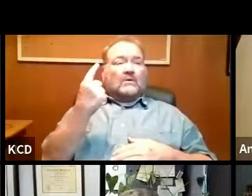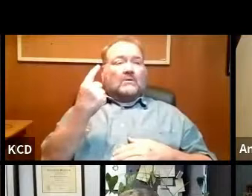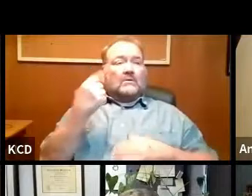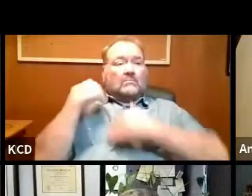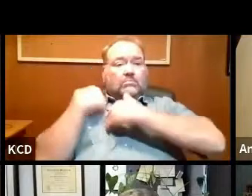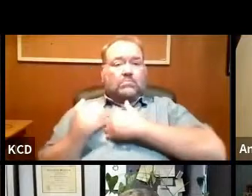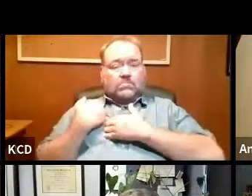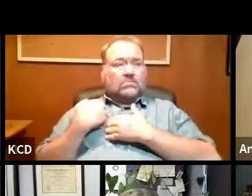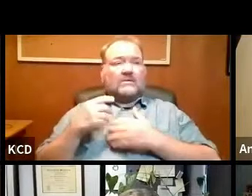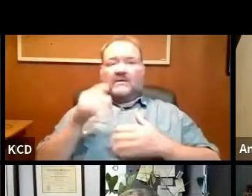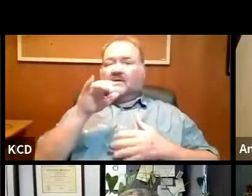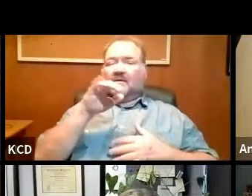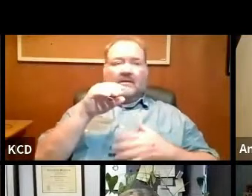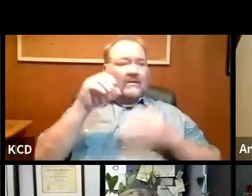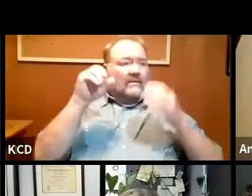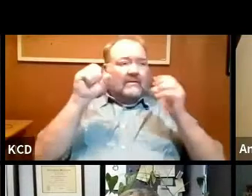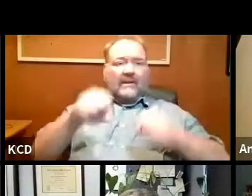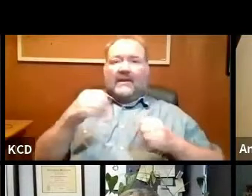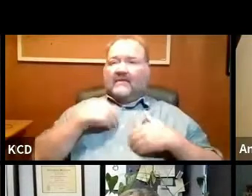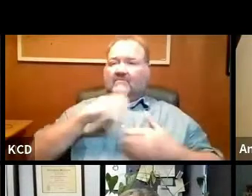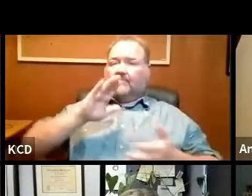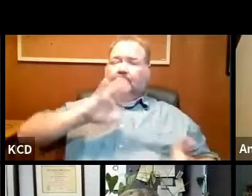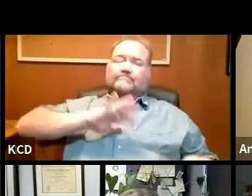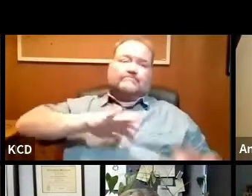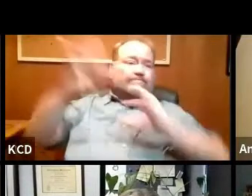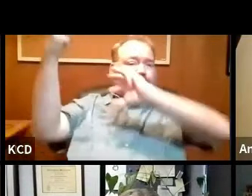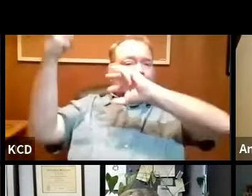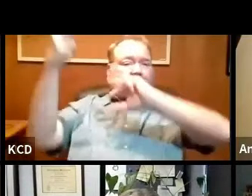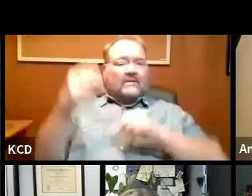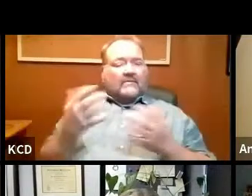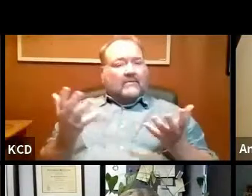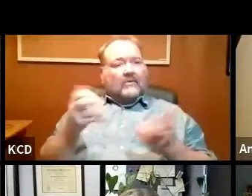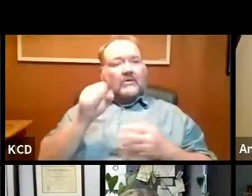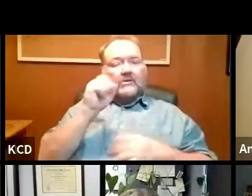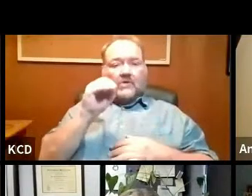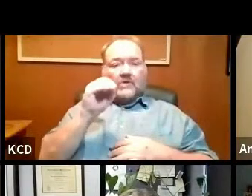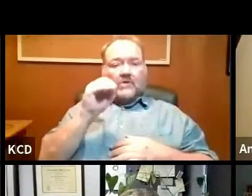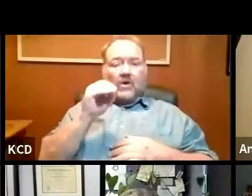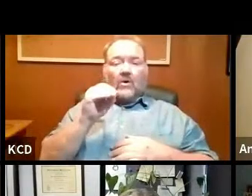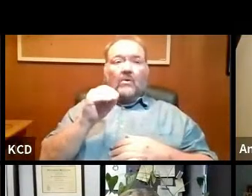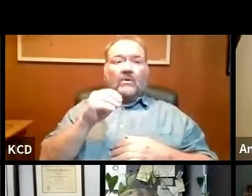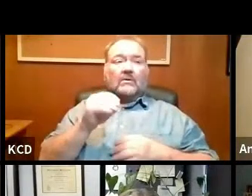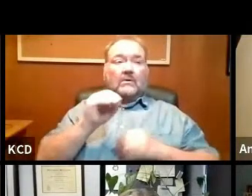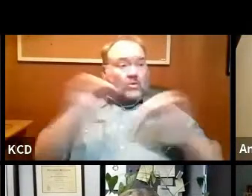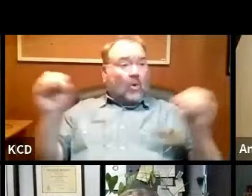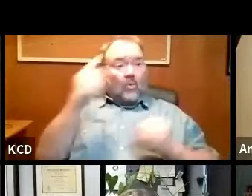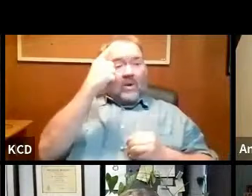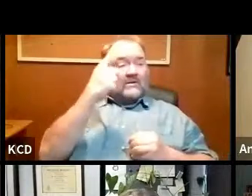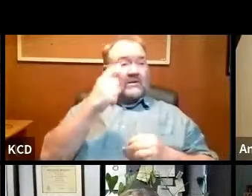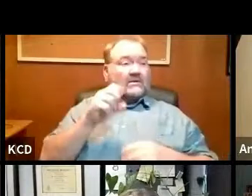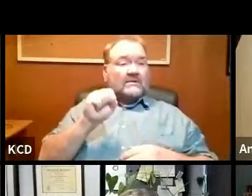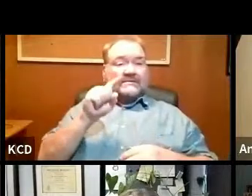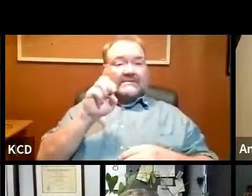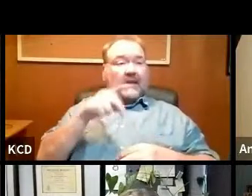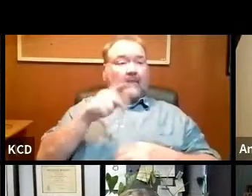for disaster. So in the absence of other people stepping up, that's how we got where we